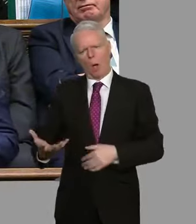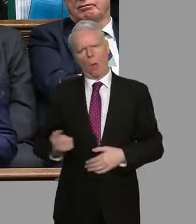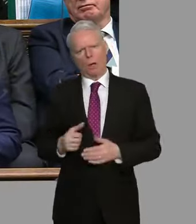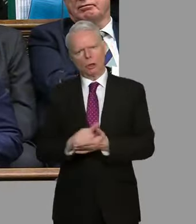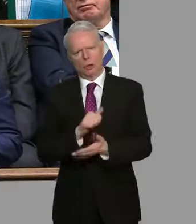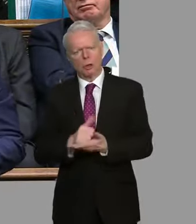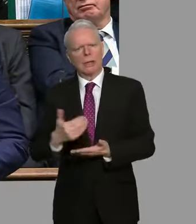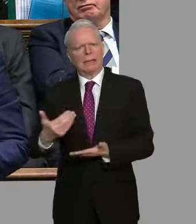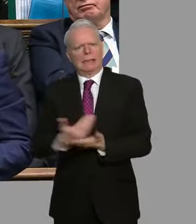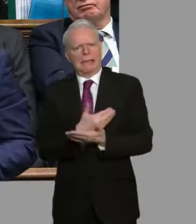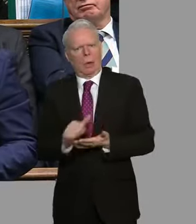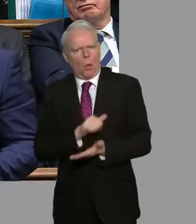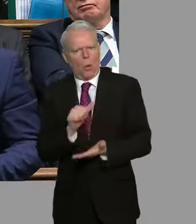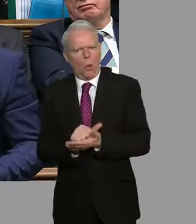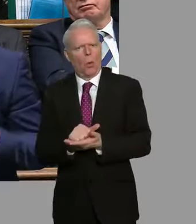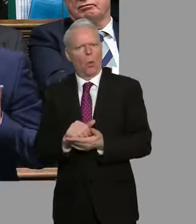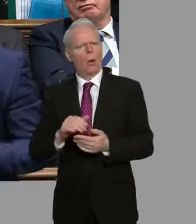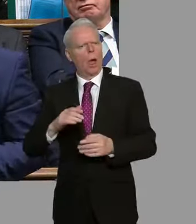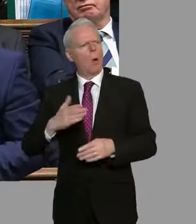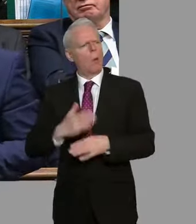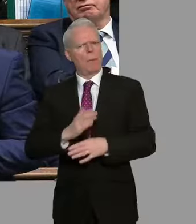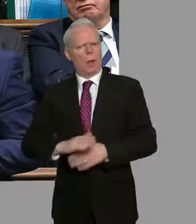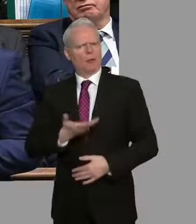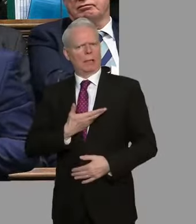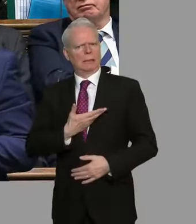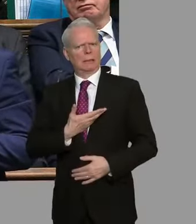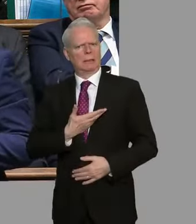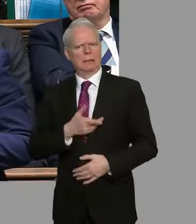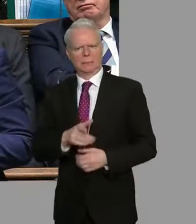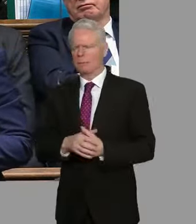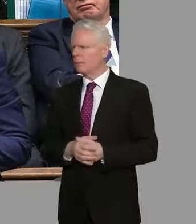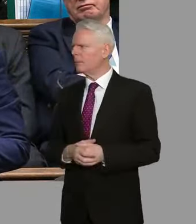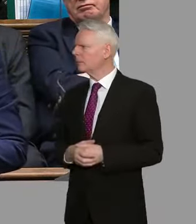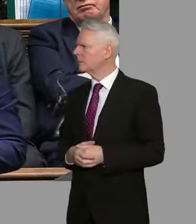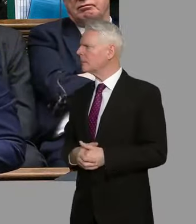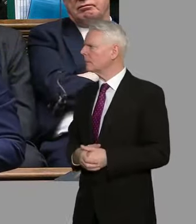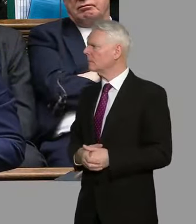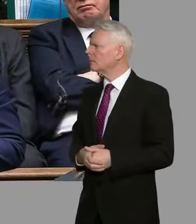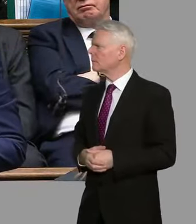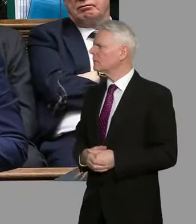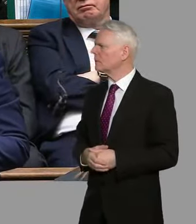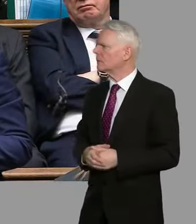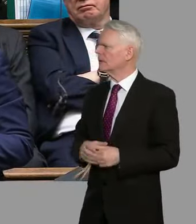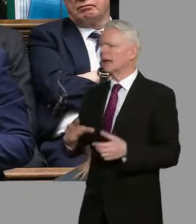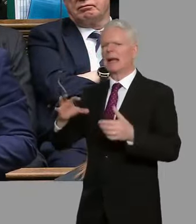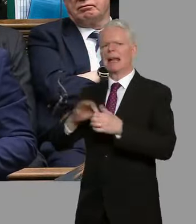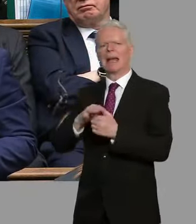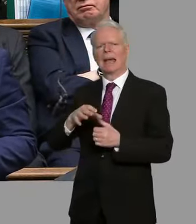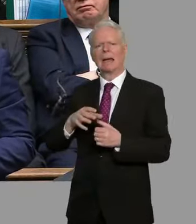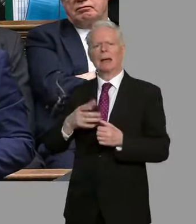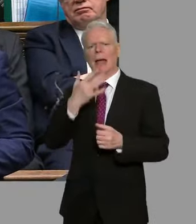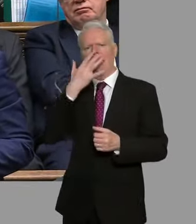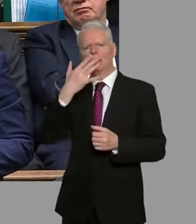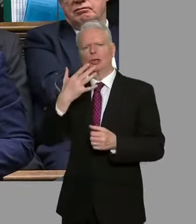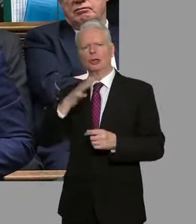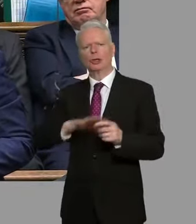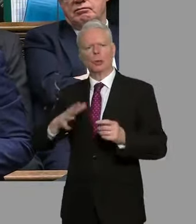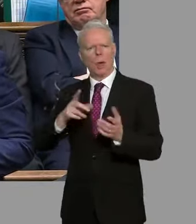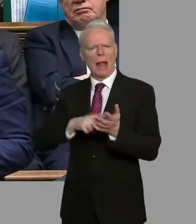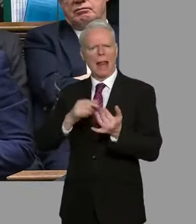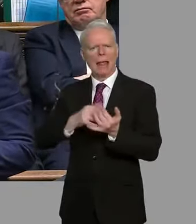government's budget. They now face a staggering £400,000 increase in their costs as a result of the increase in national